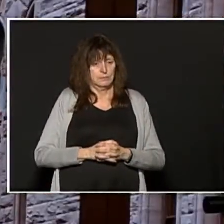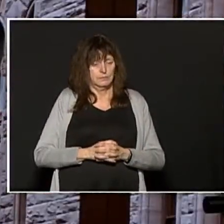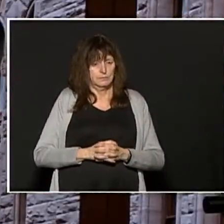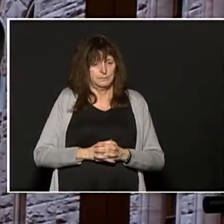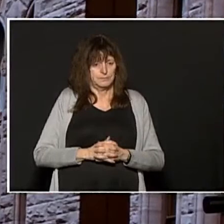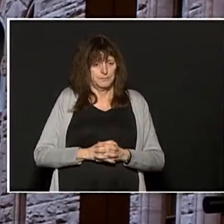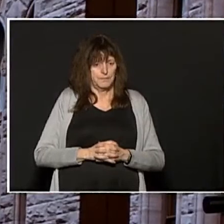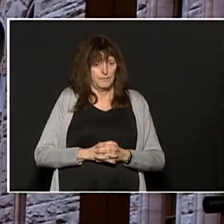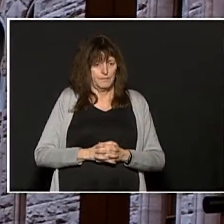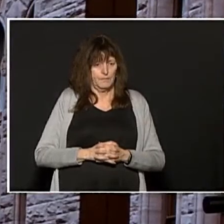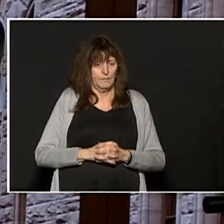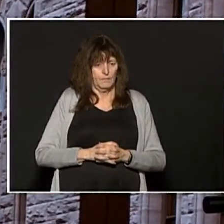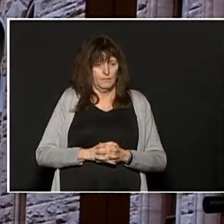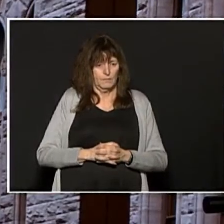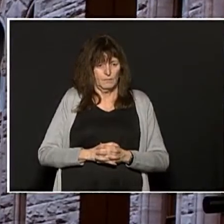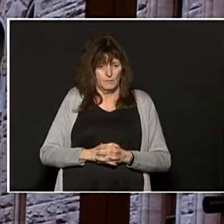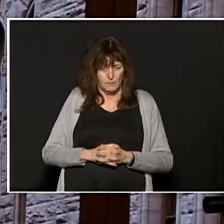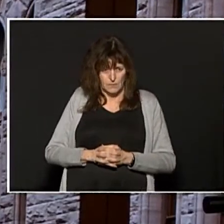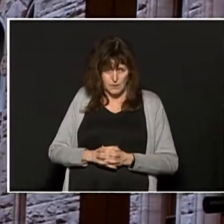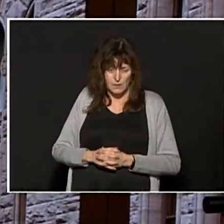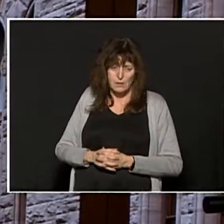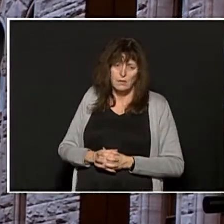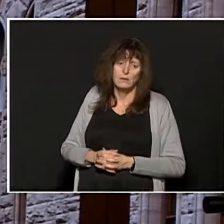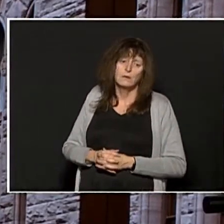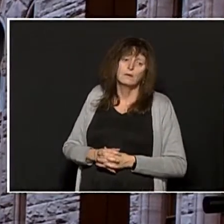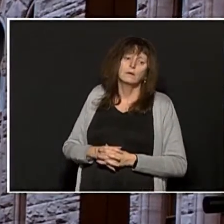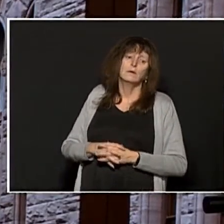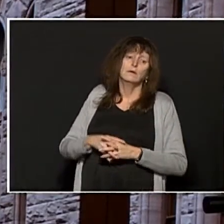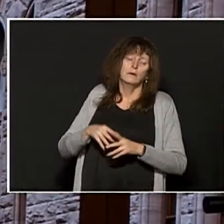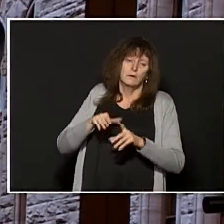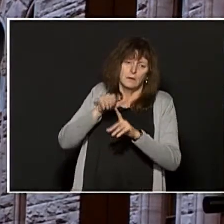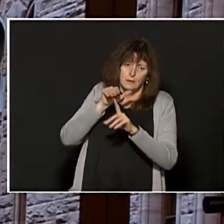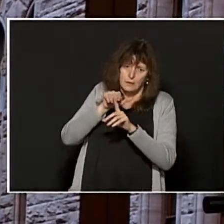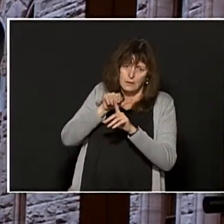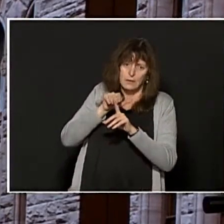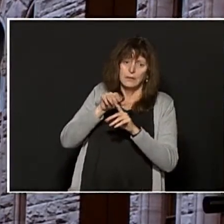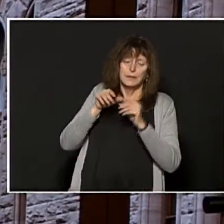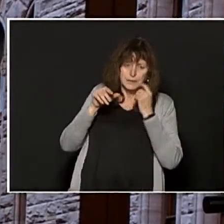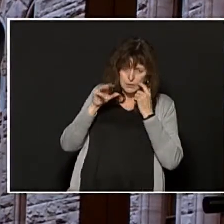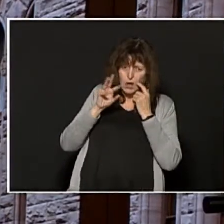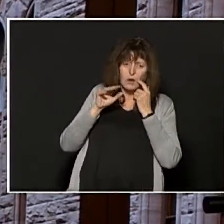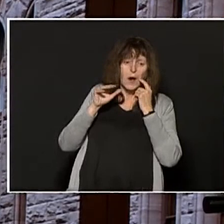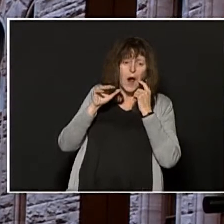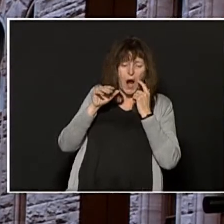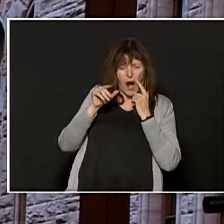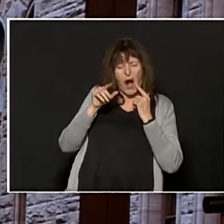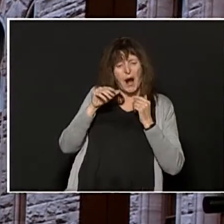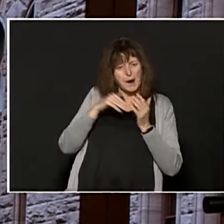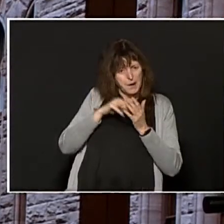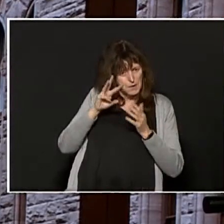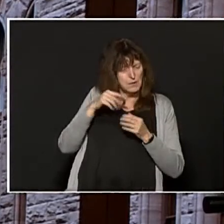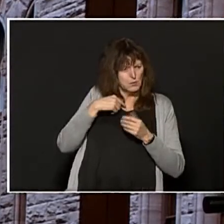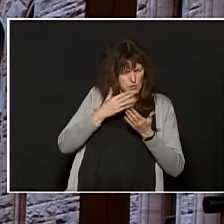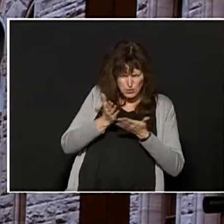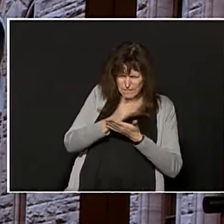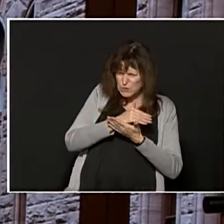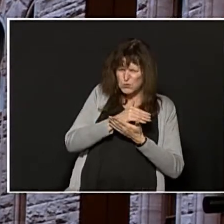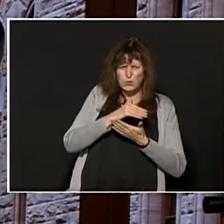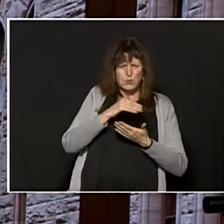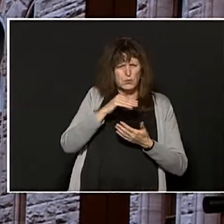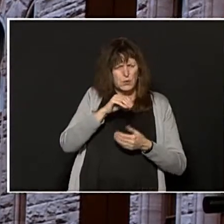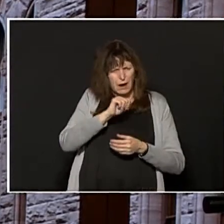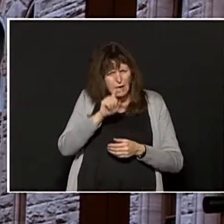matter. We have found, like Dr. Brown has alluded to, the early study with the AstraZeneca, with the South African, the study had